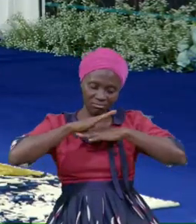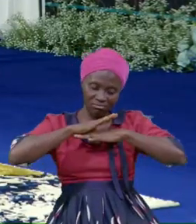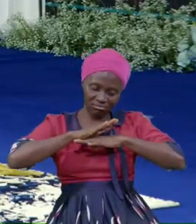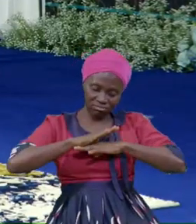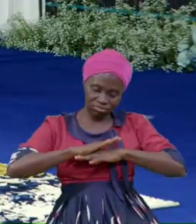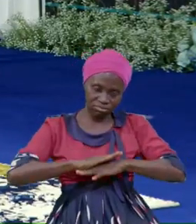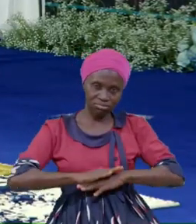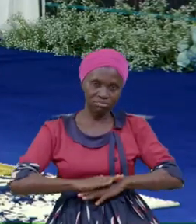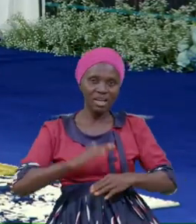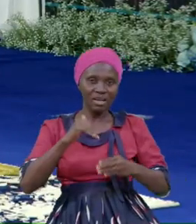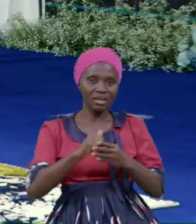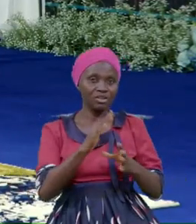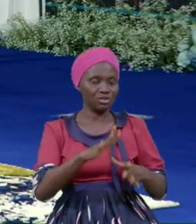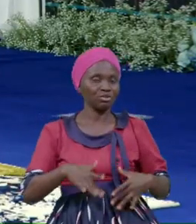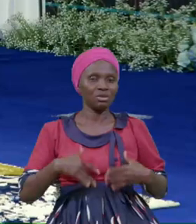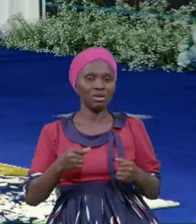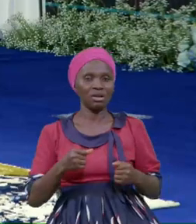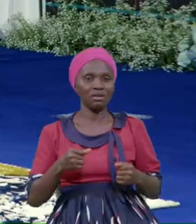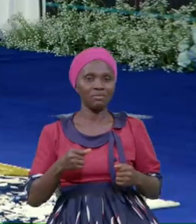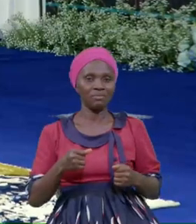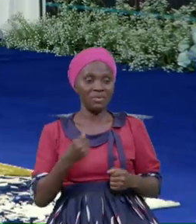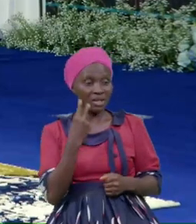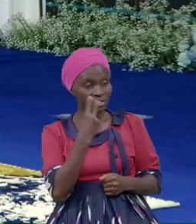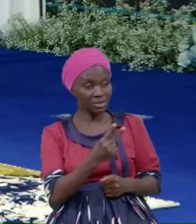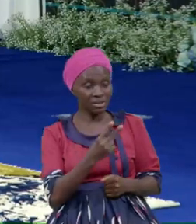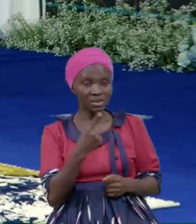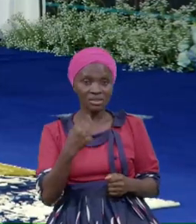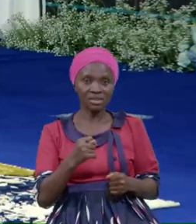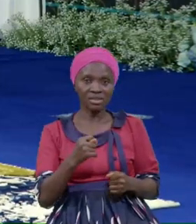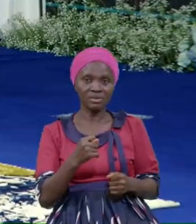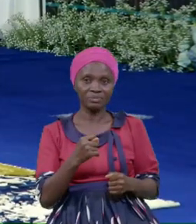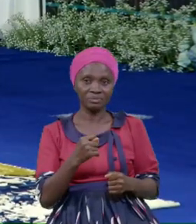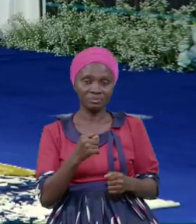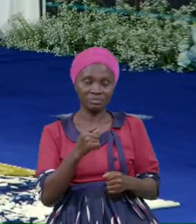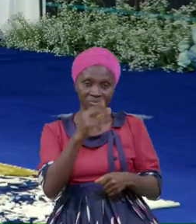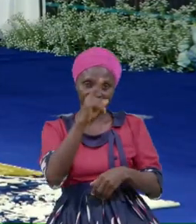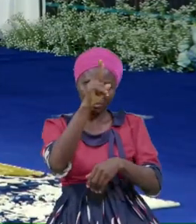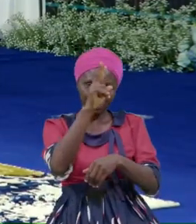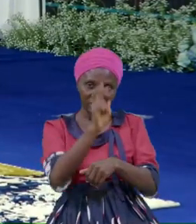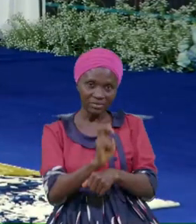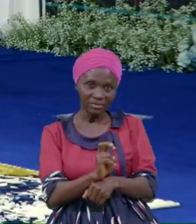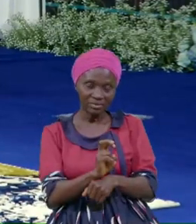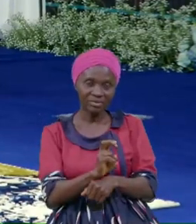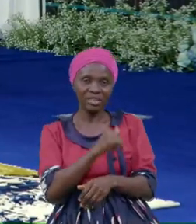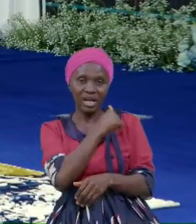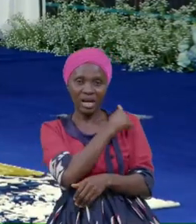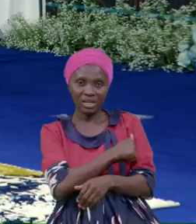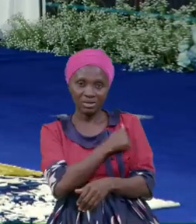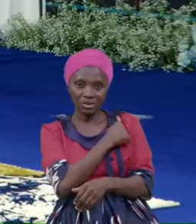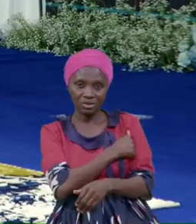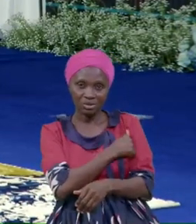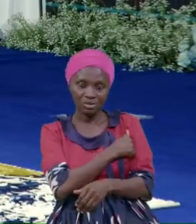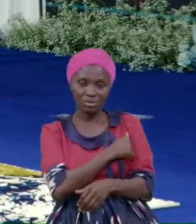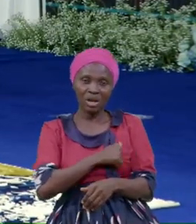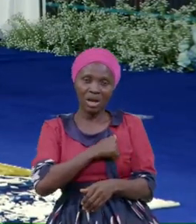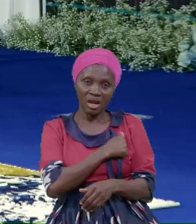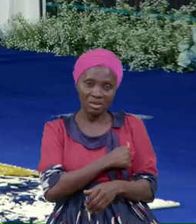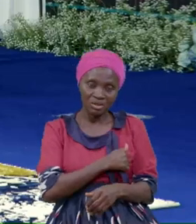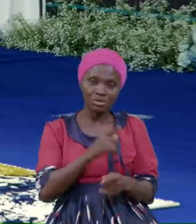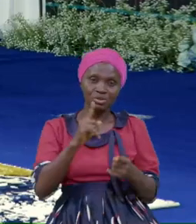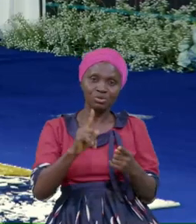attitude to each other, a loving attitude, a helpful attitude, a